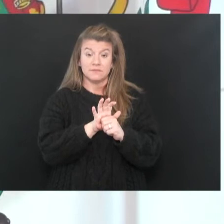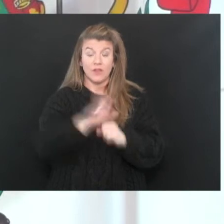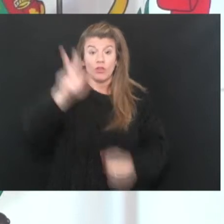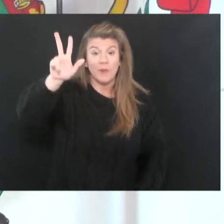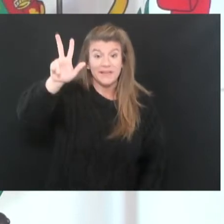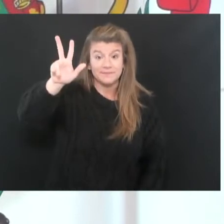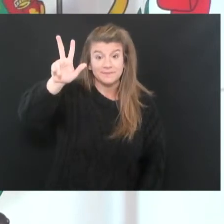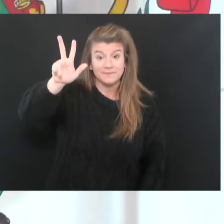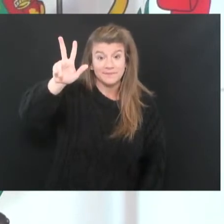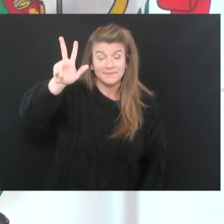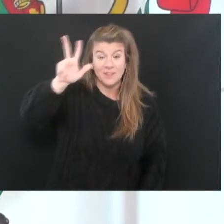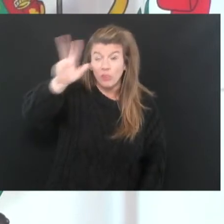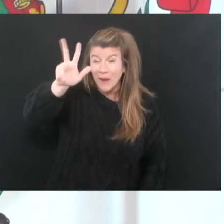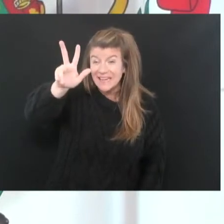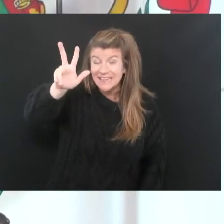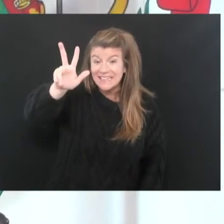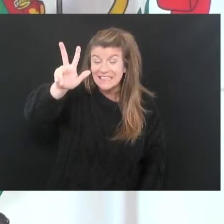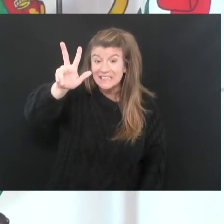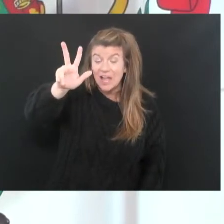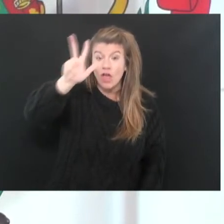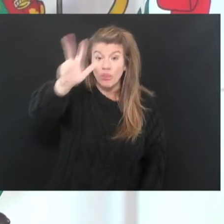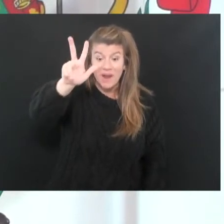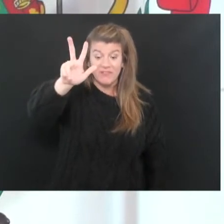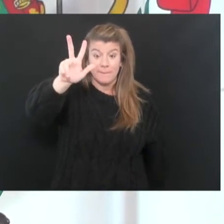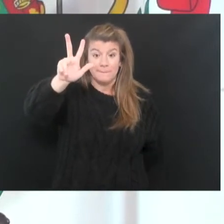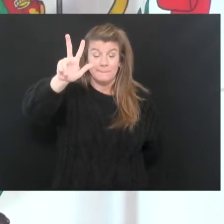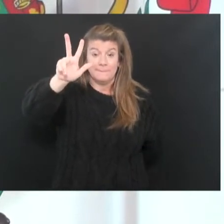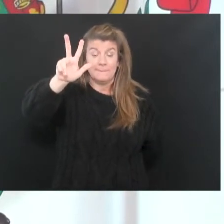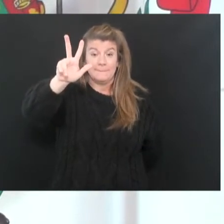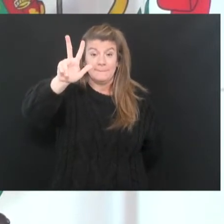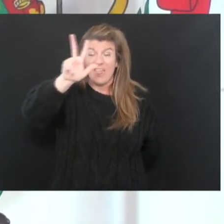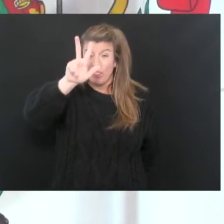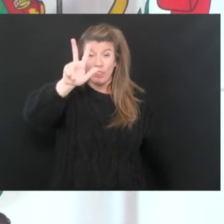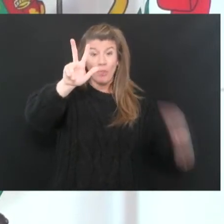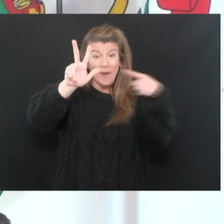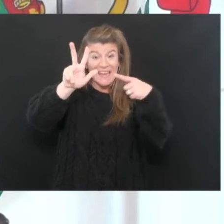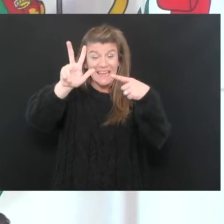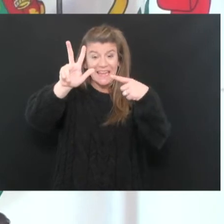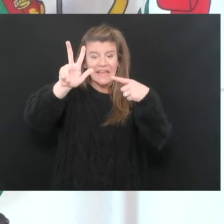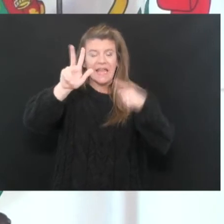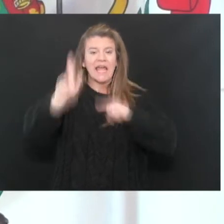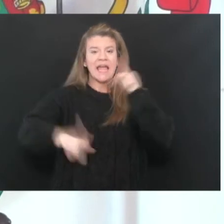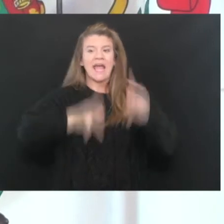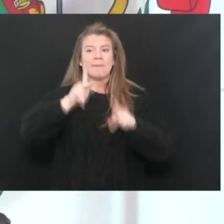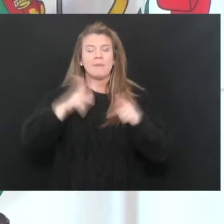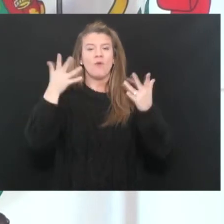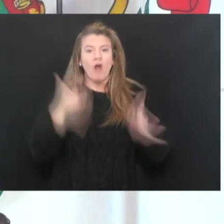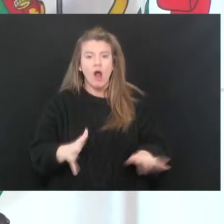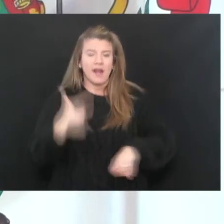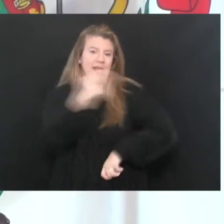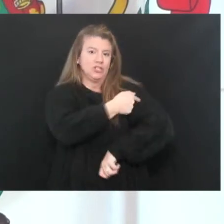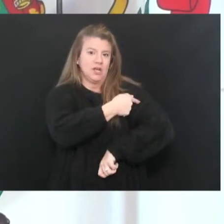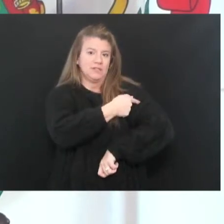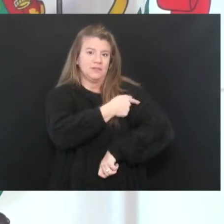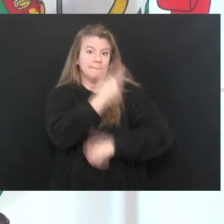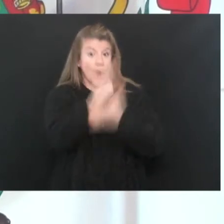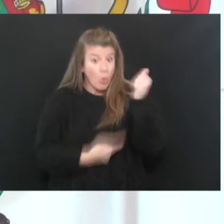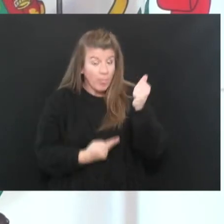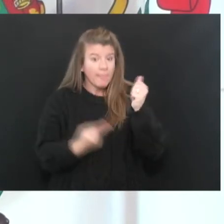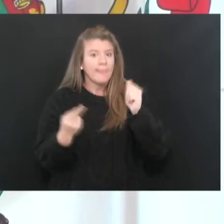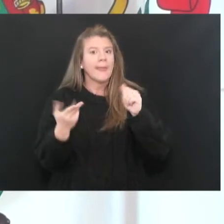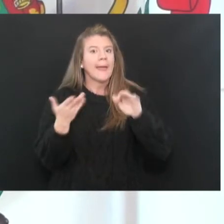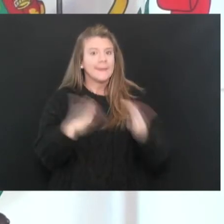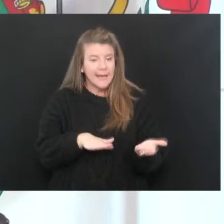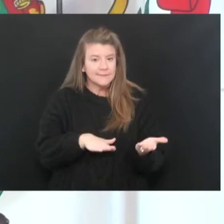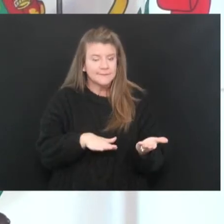3 of them have been people that have had both shots. Now,